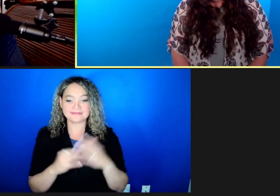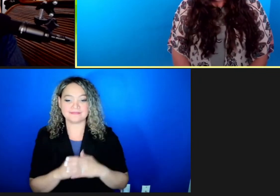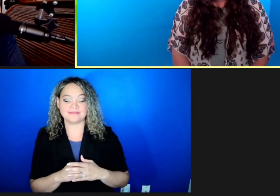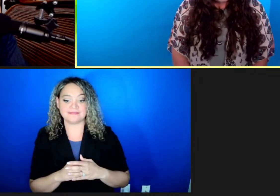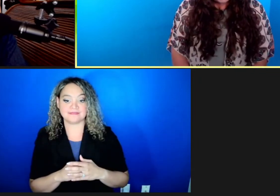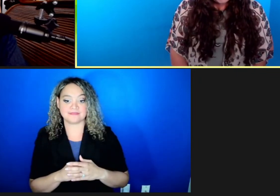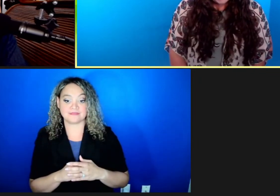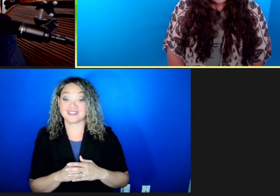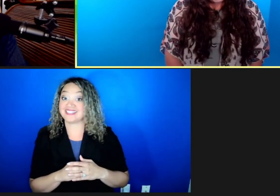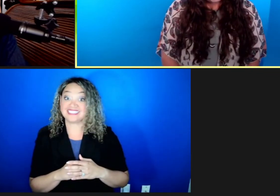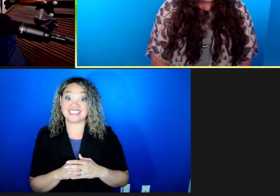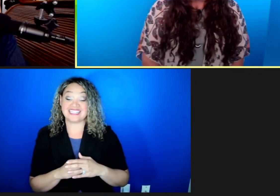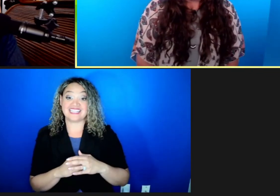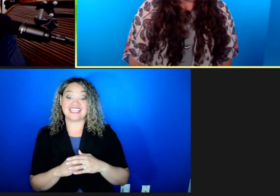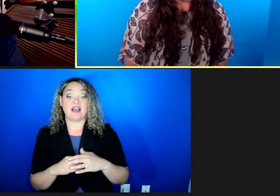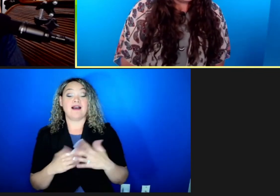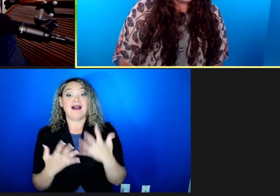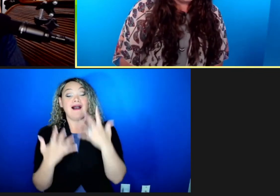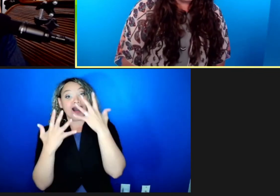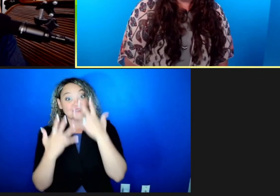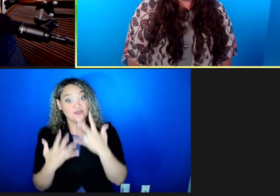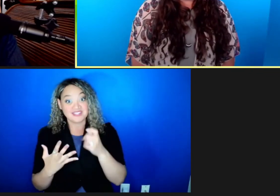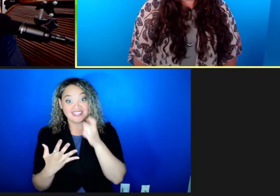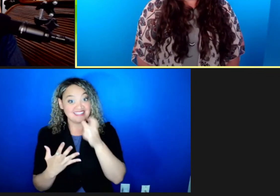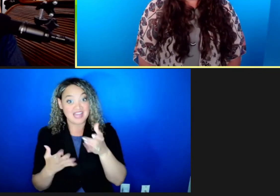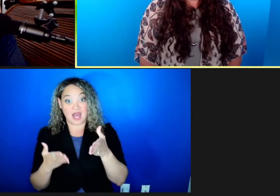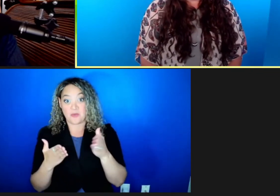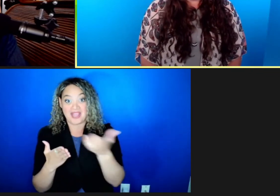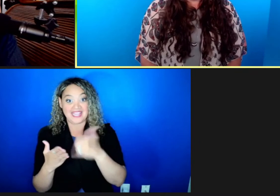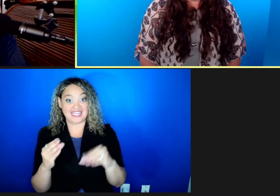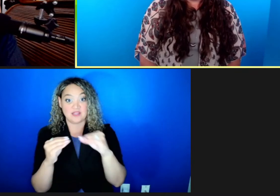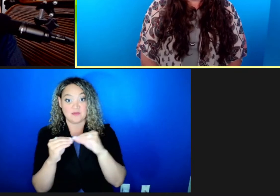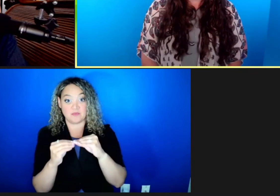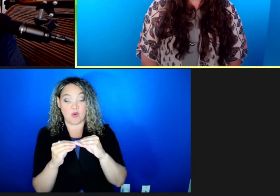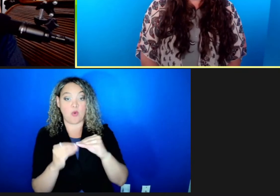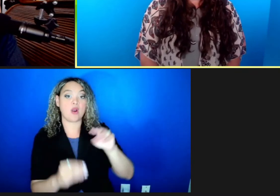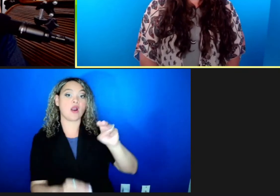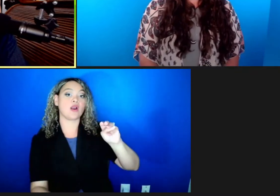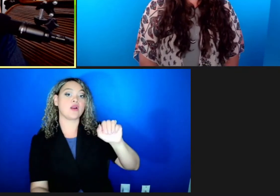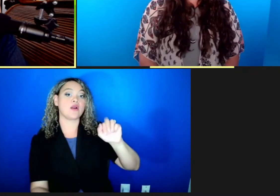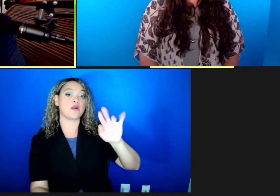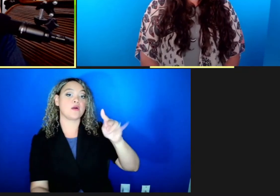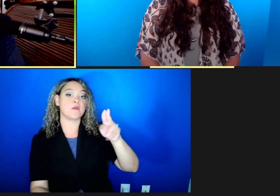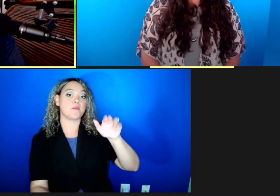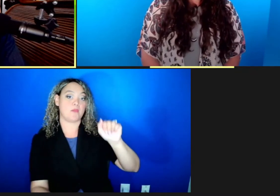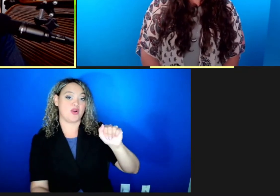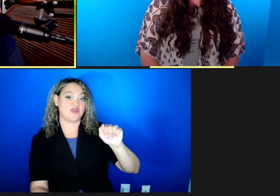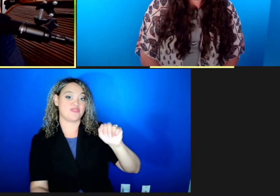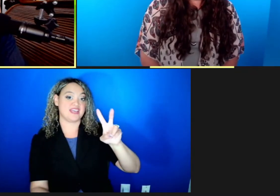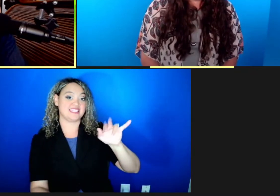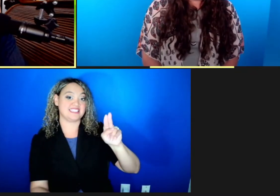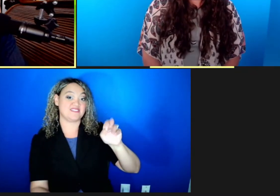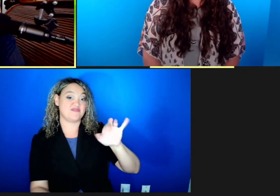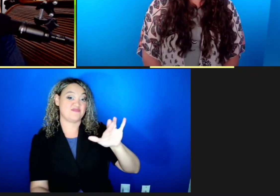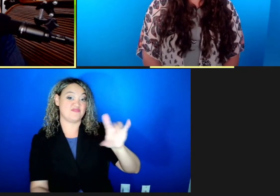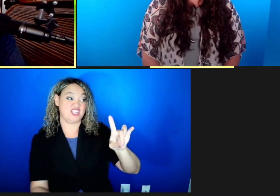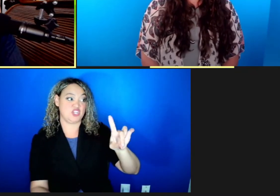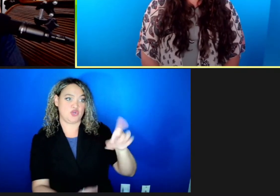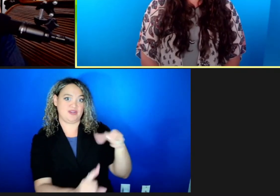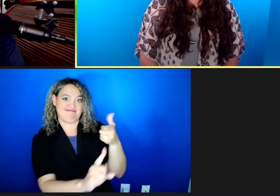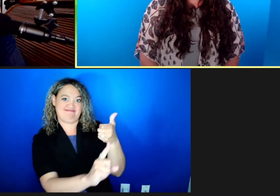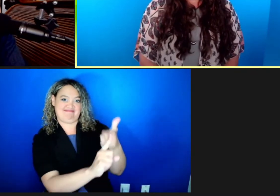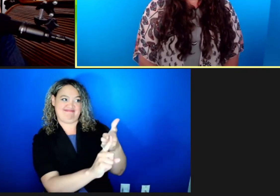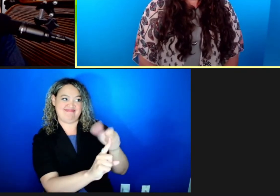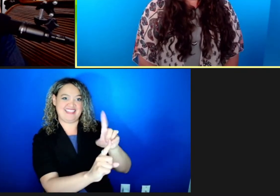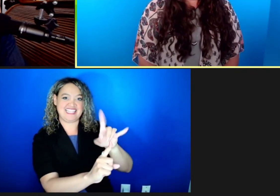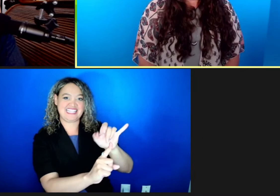not that way anymore, sadly. The Martha's Vineyard dialect has really died out, but it's still